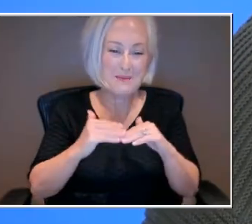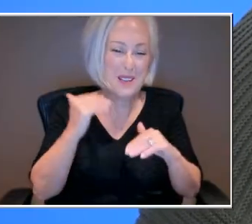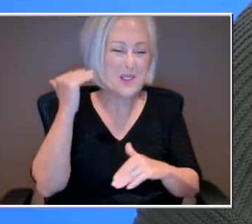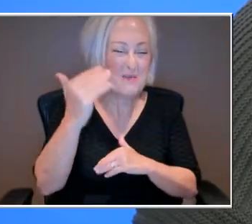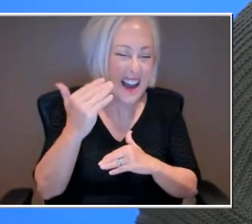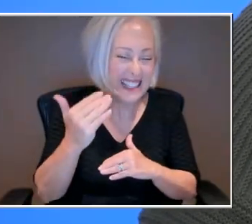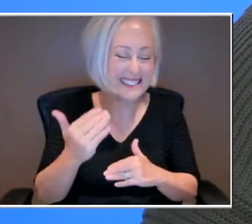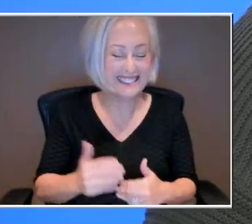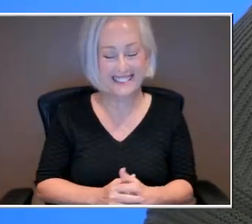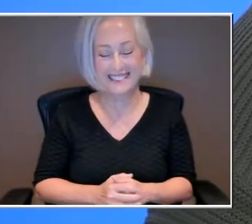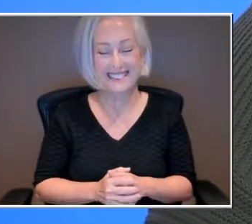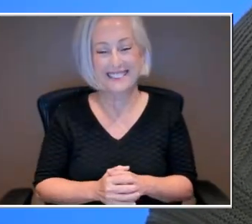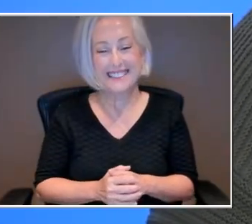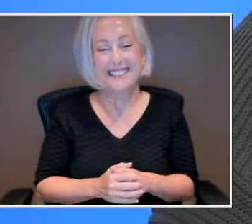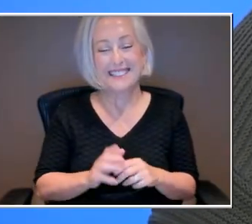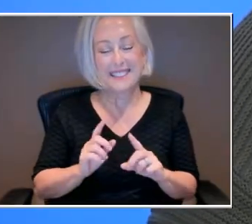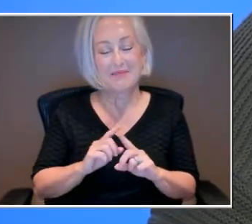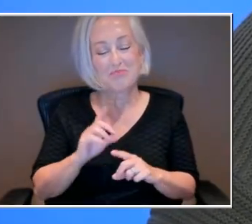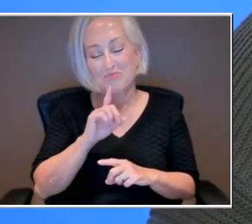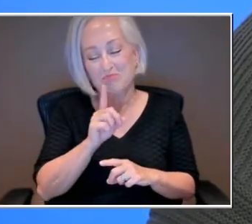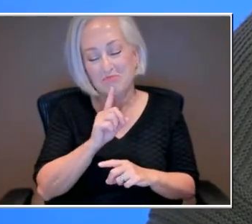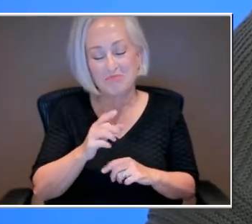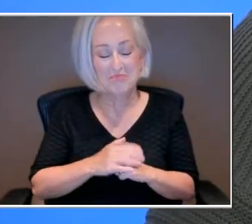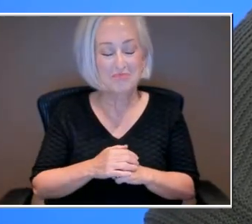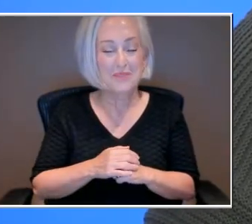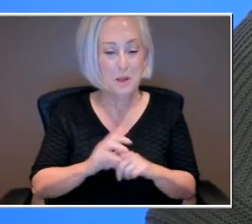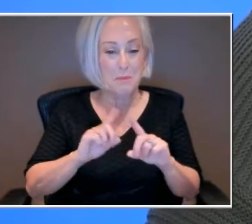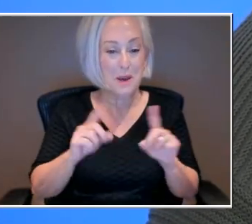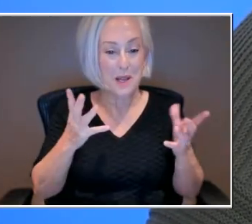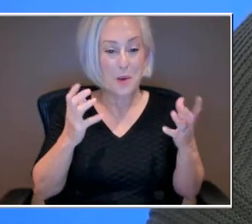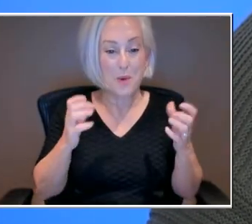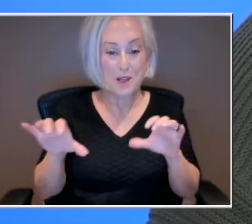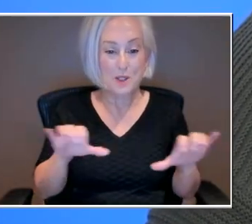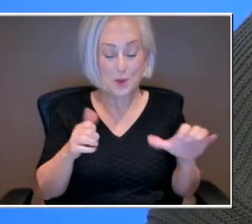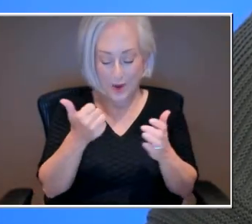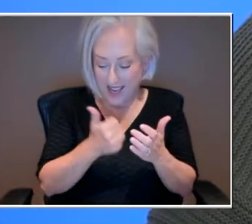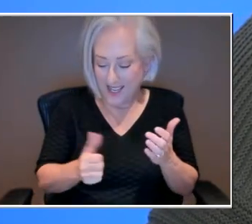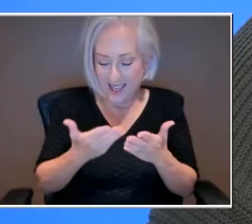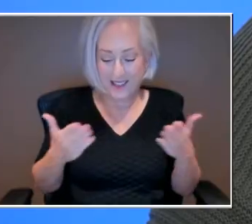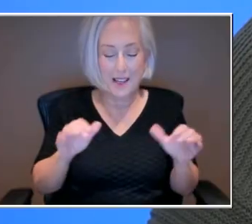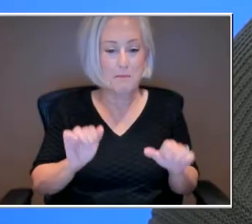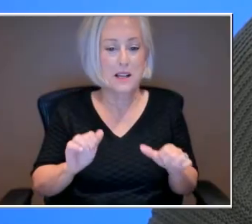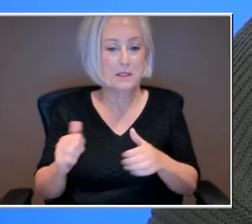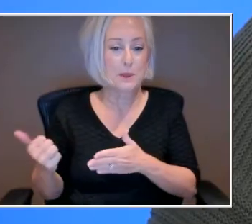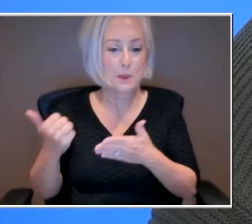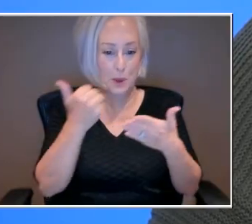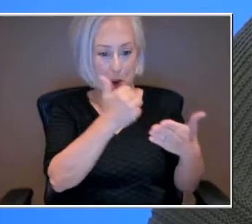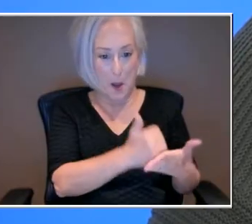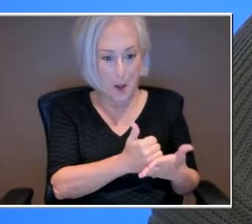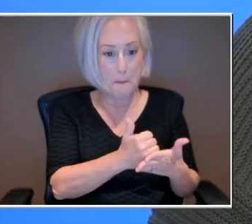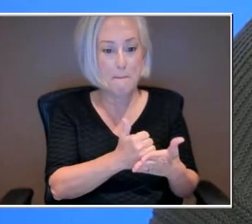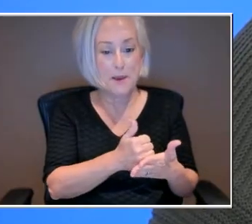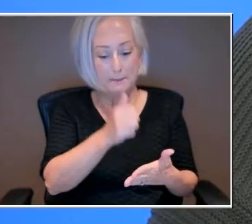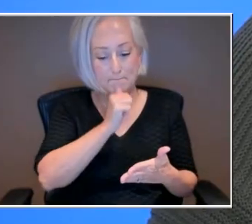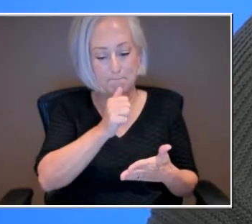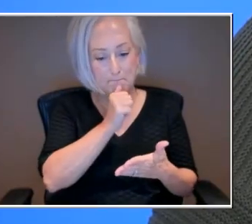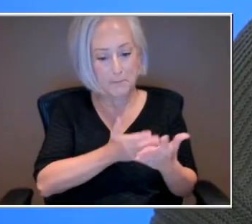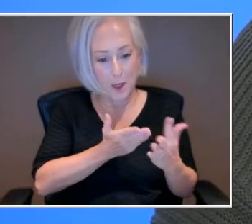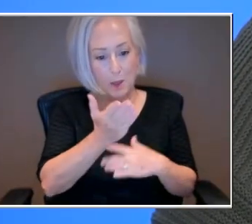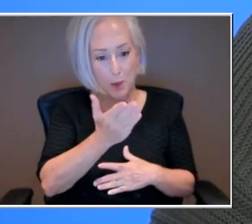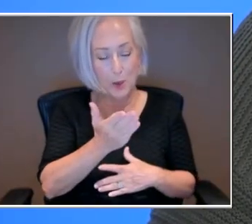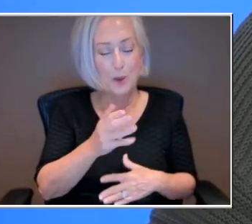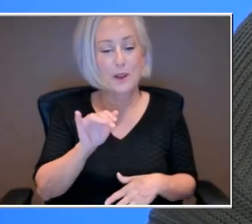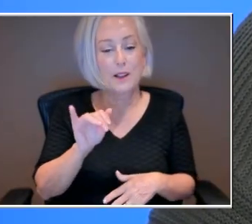I bet. But I wanted to do anything possible to help her and to get through, and I think that's kind of how, you